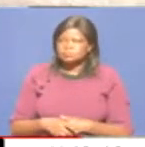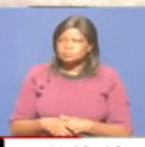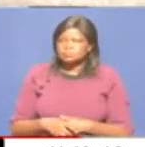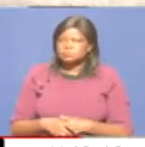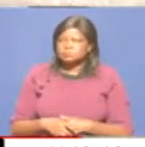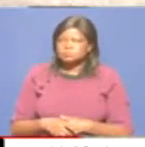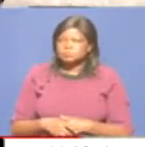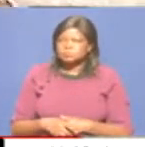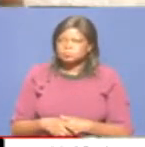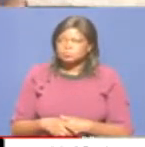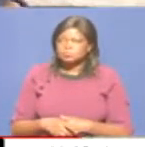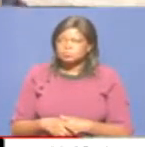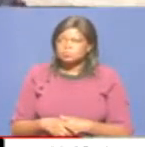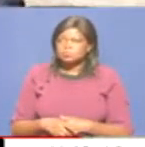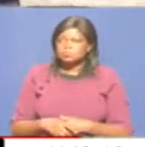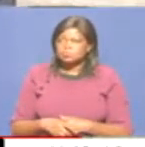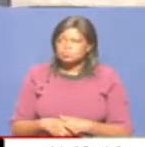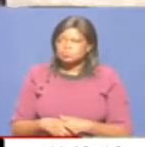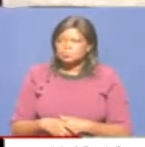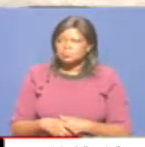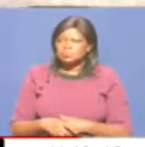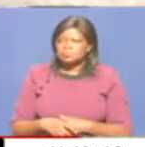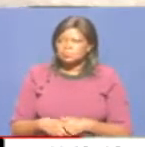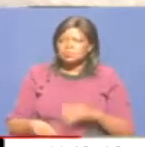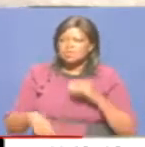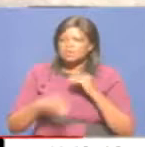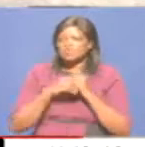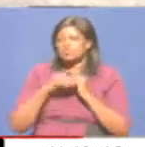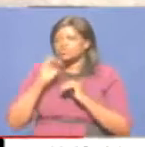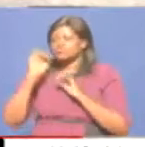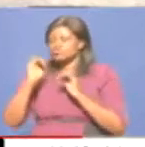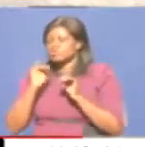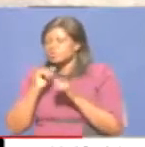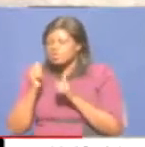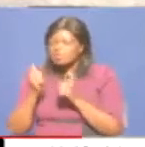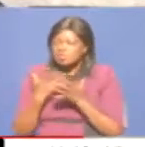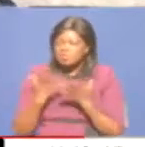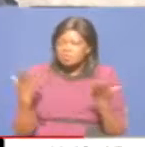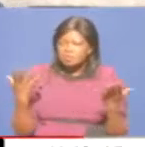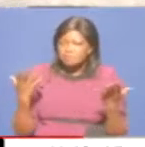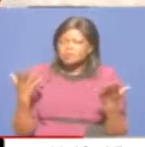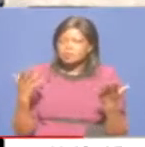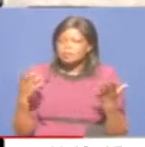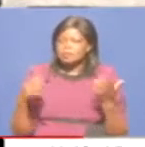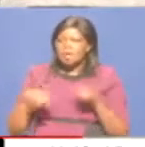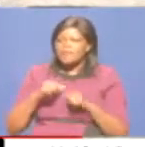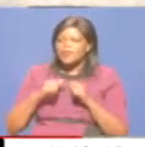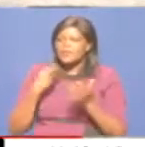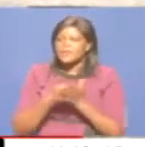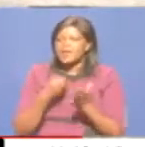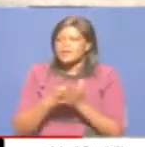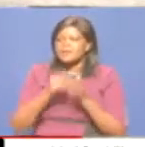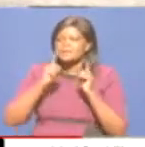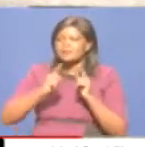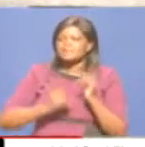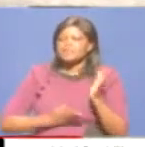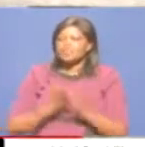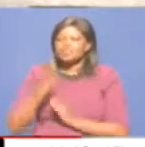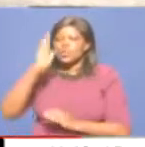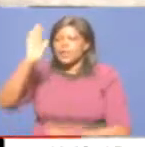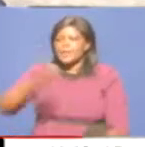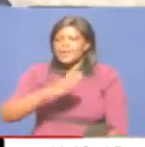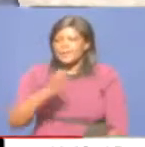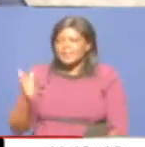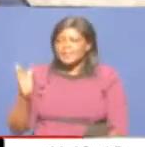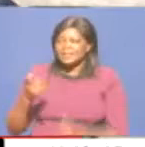The additions, all the requests, anything to do with the money will come through parliament. And we